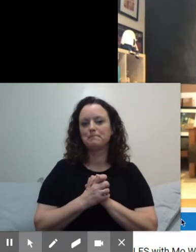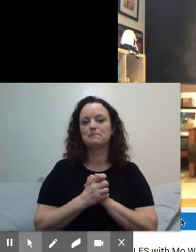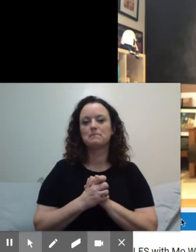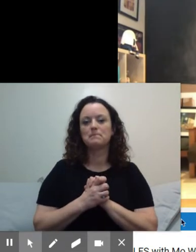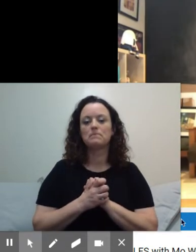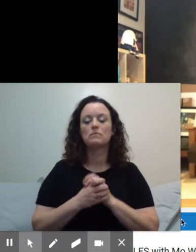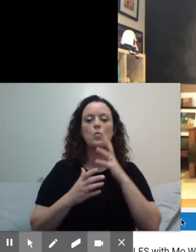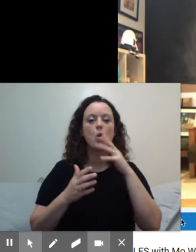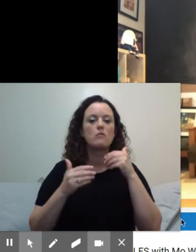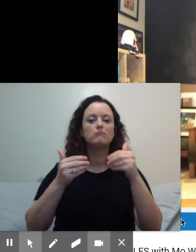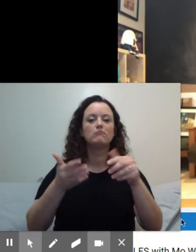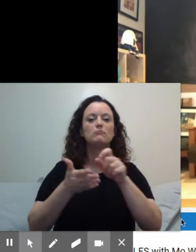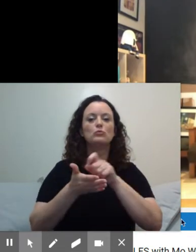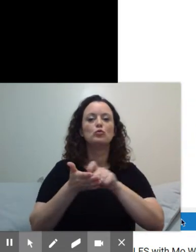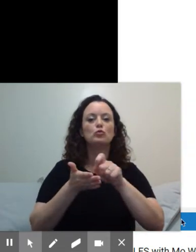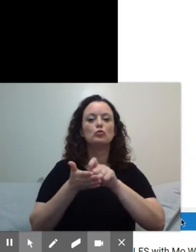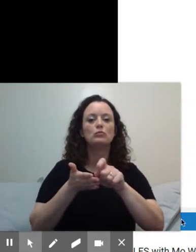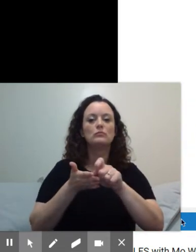And we're going to draw an author.